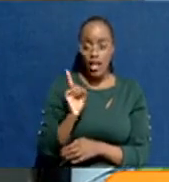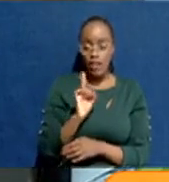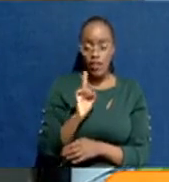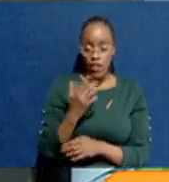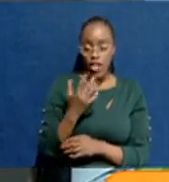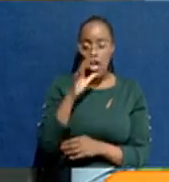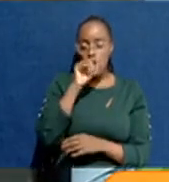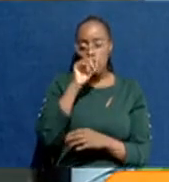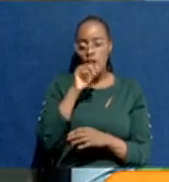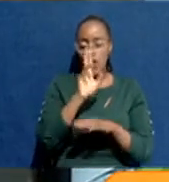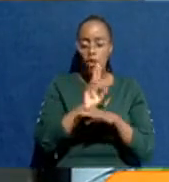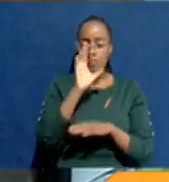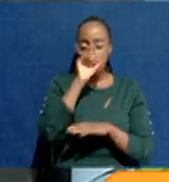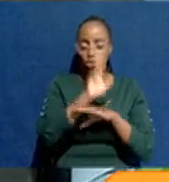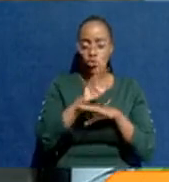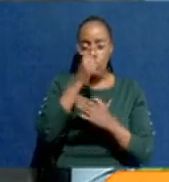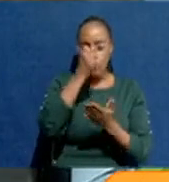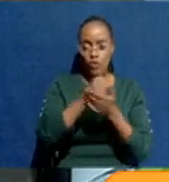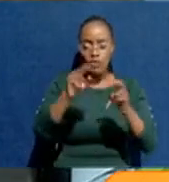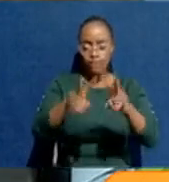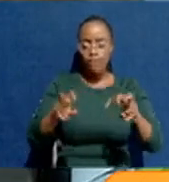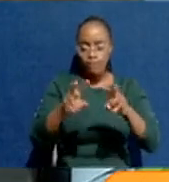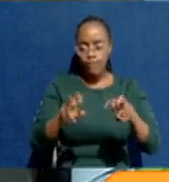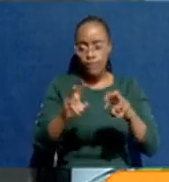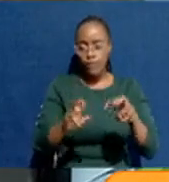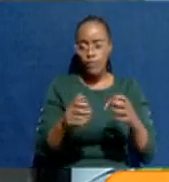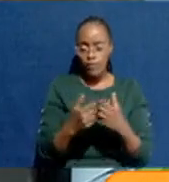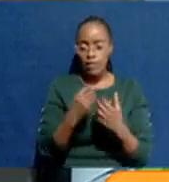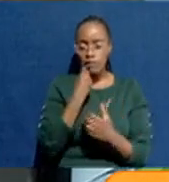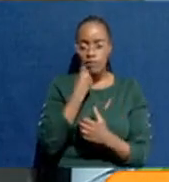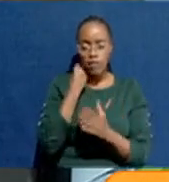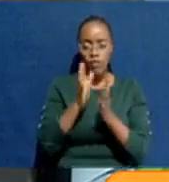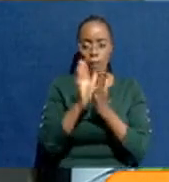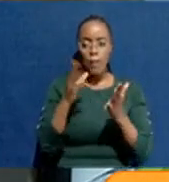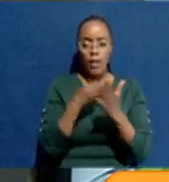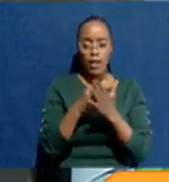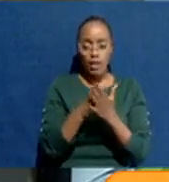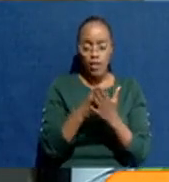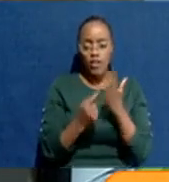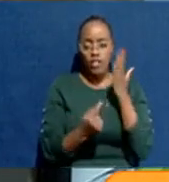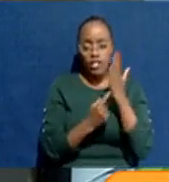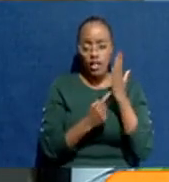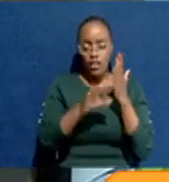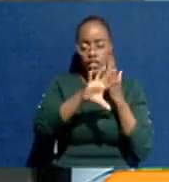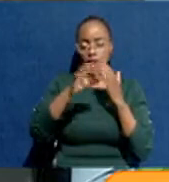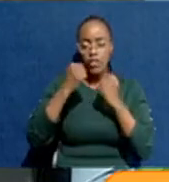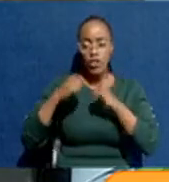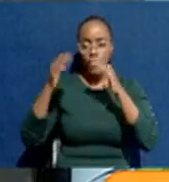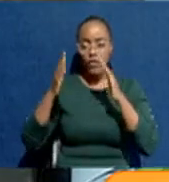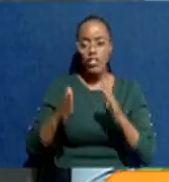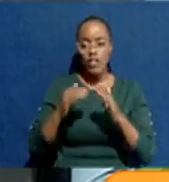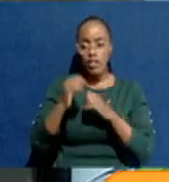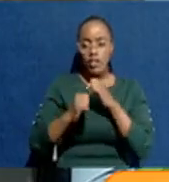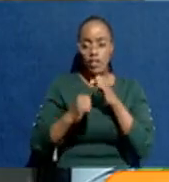alleged abuse of office. EACC is investigating allegations of embezzlement of public funds by Taita Taveta County officials in the